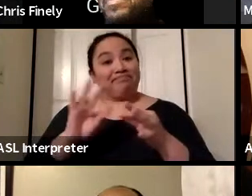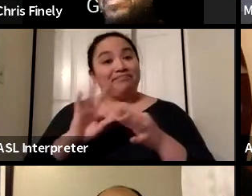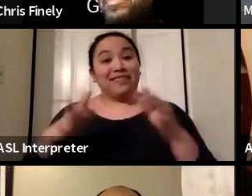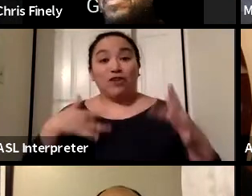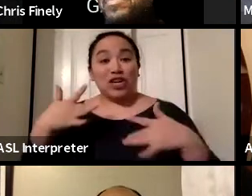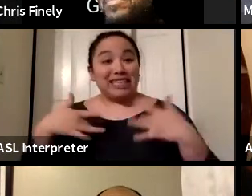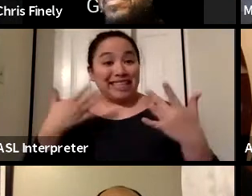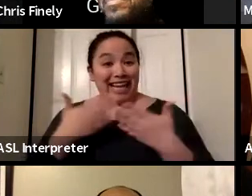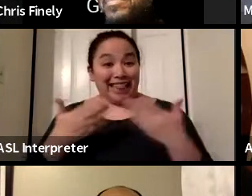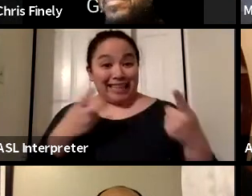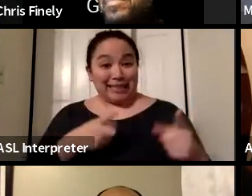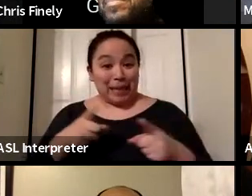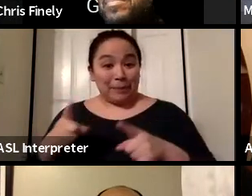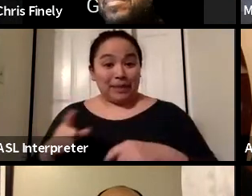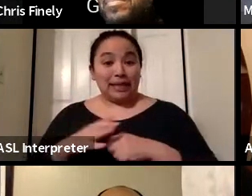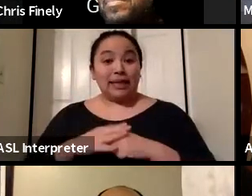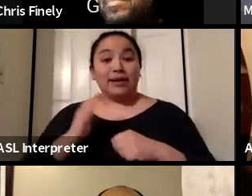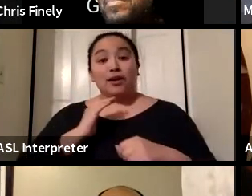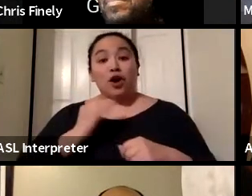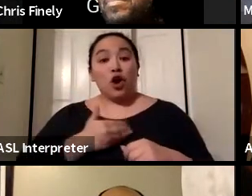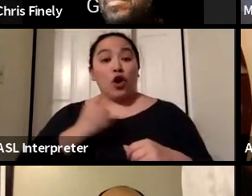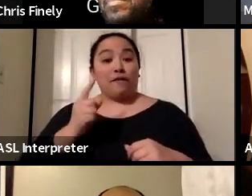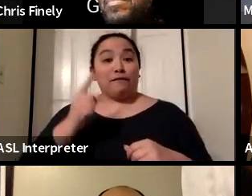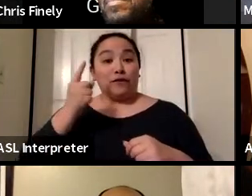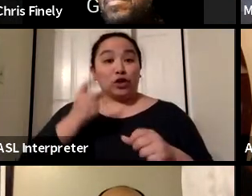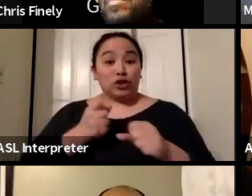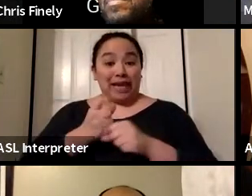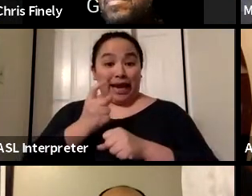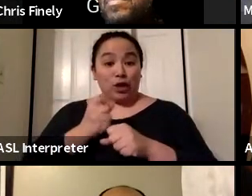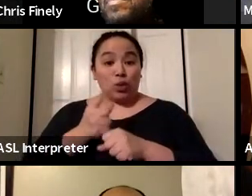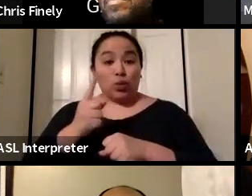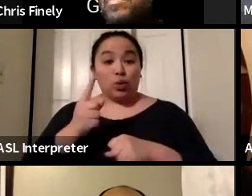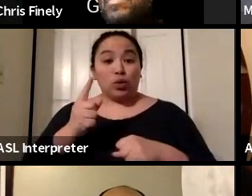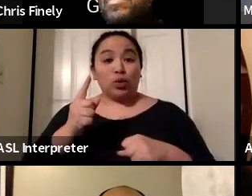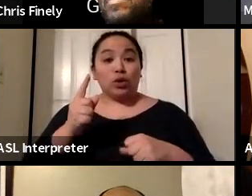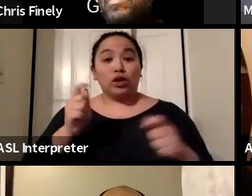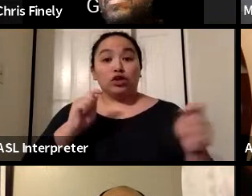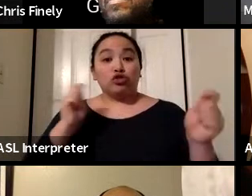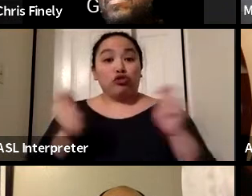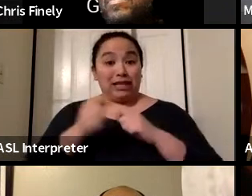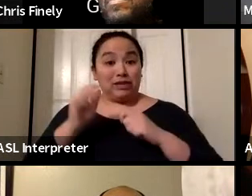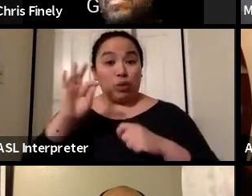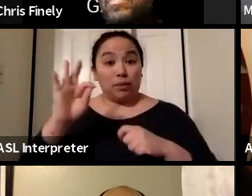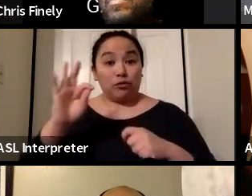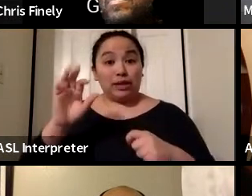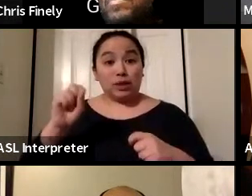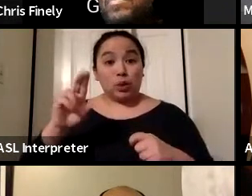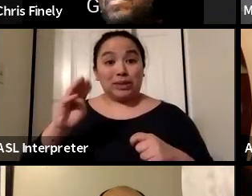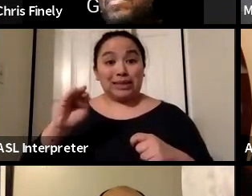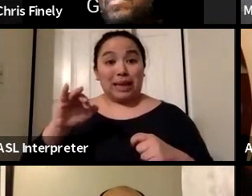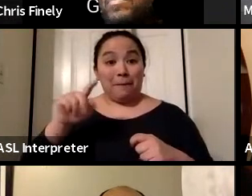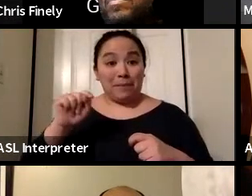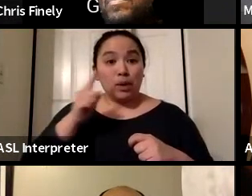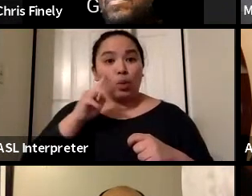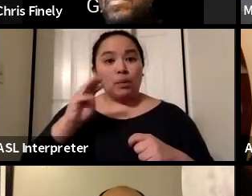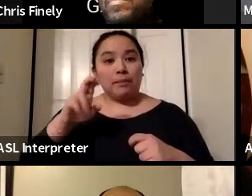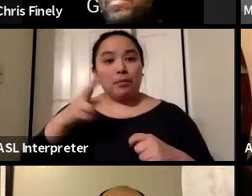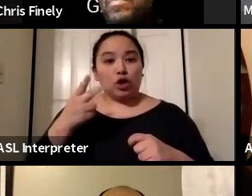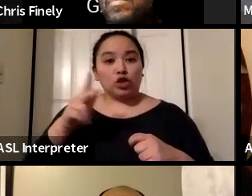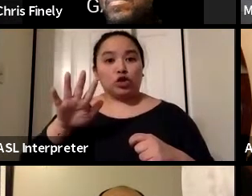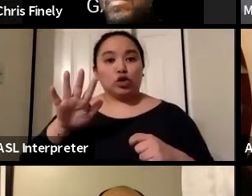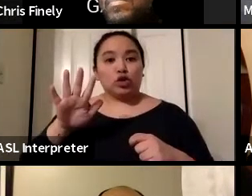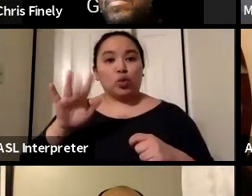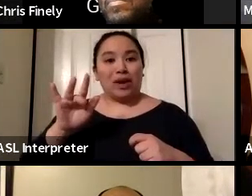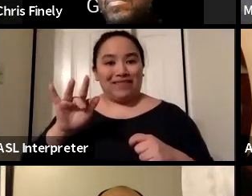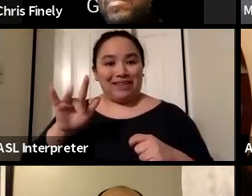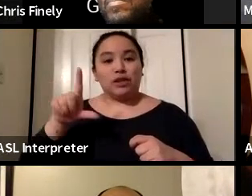happening. Our first Annual Transform Fresno Summit will be held on March 25th, 2021. This